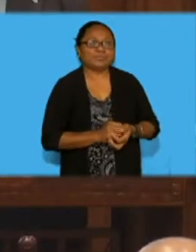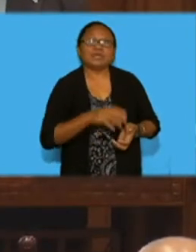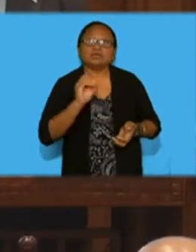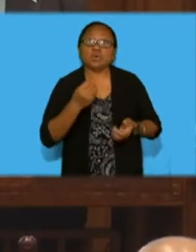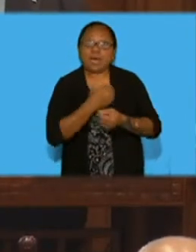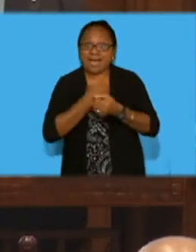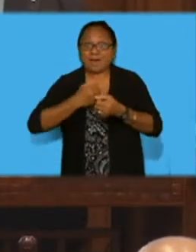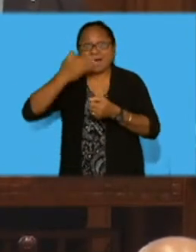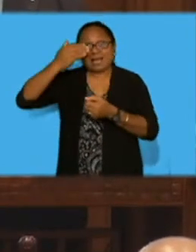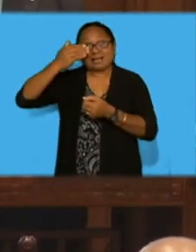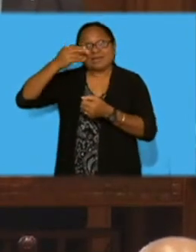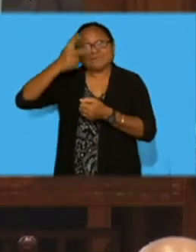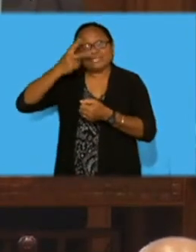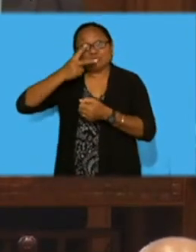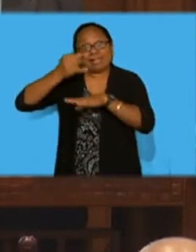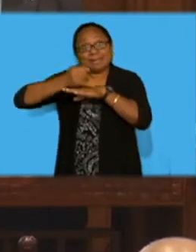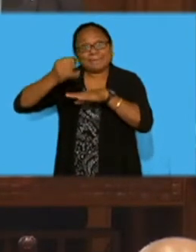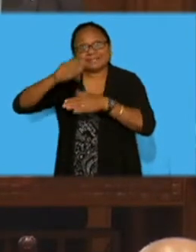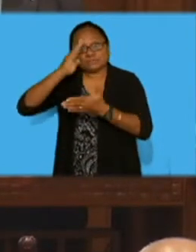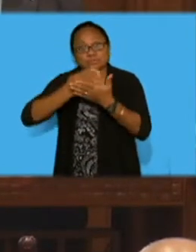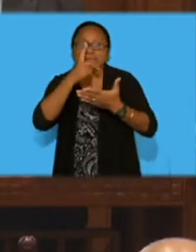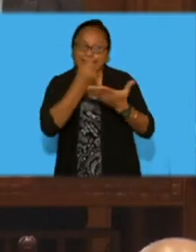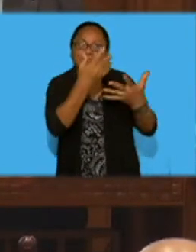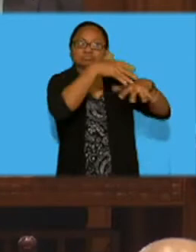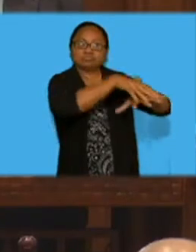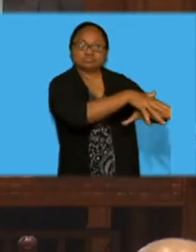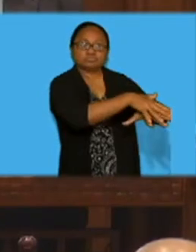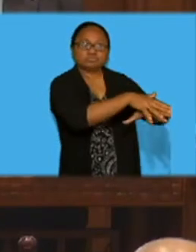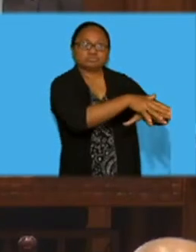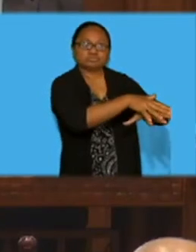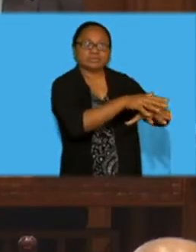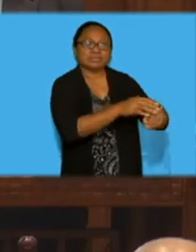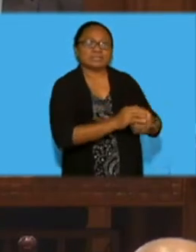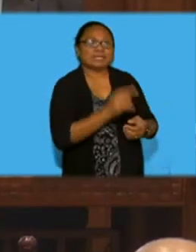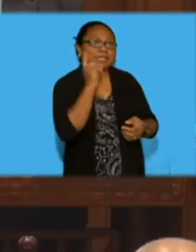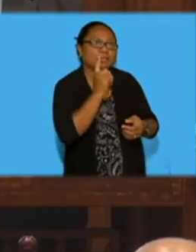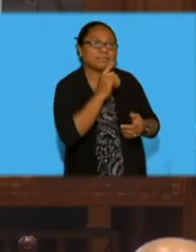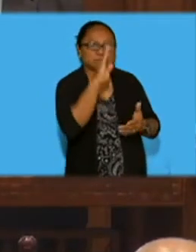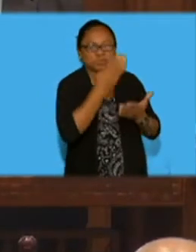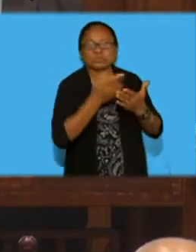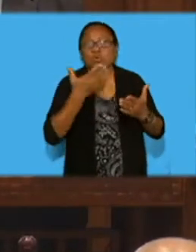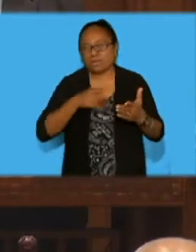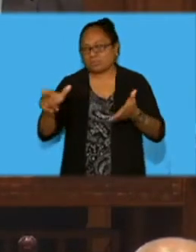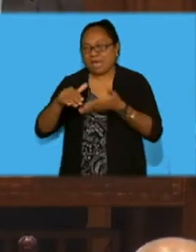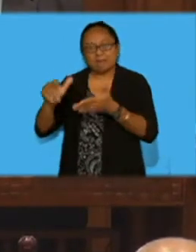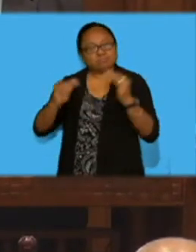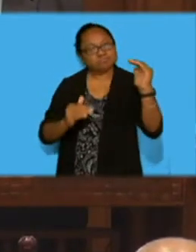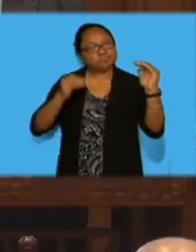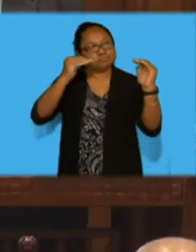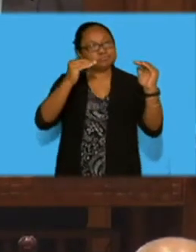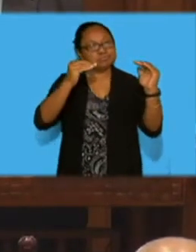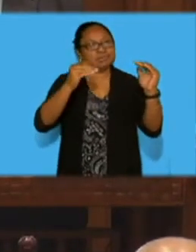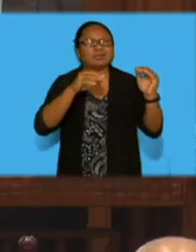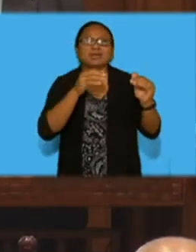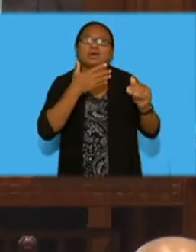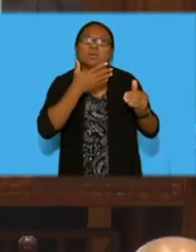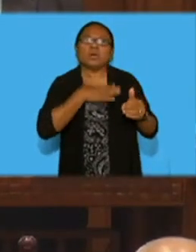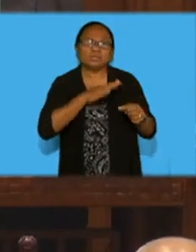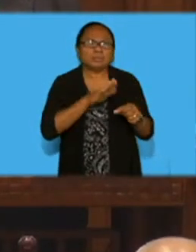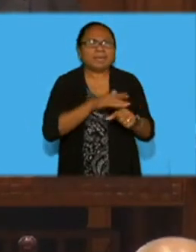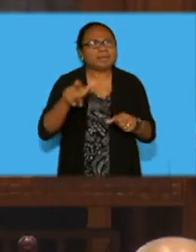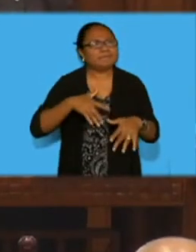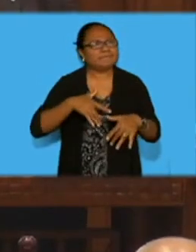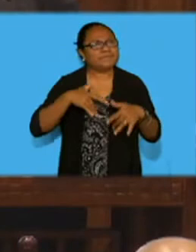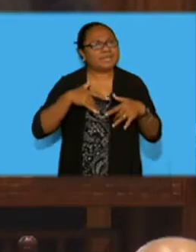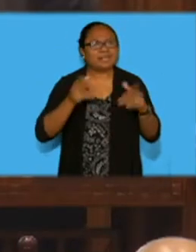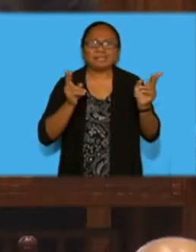Speaker. We want to normalize them. We want to give them a little bit of leverage that will make them feel normal or that will get them